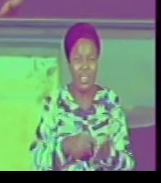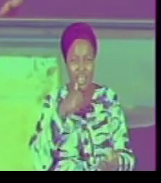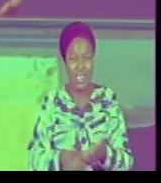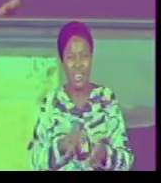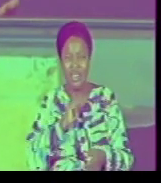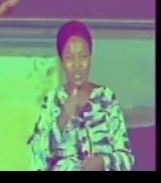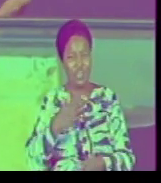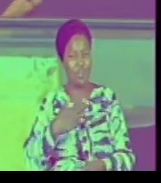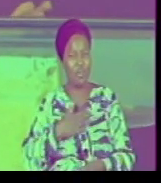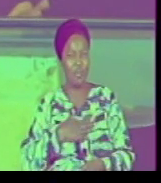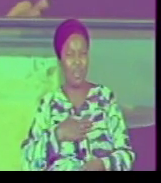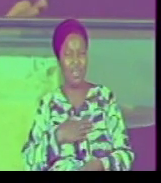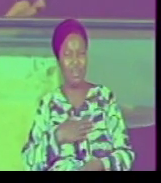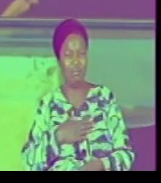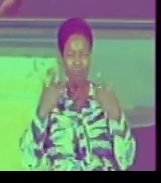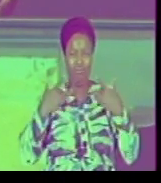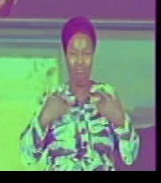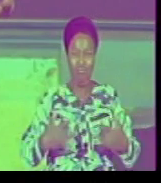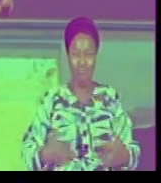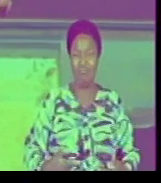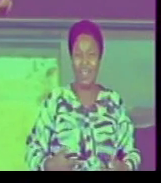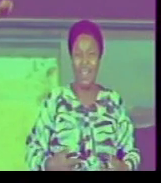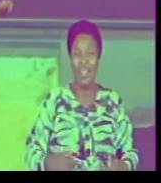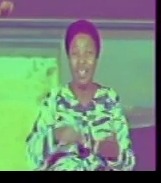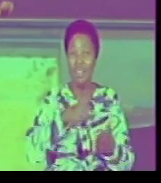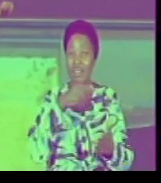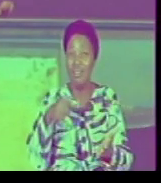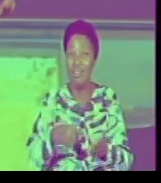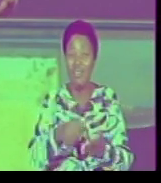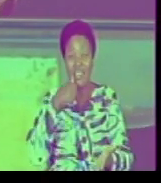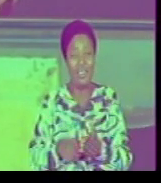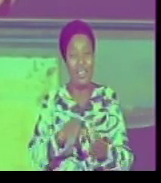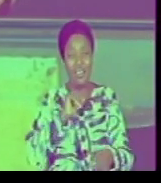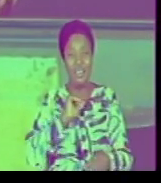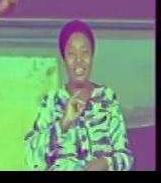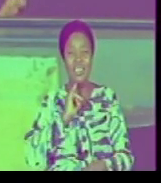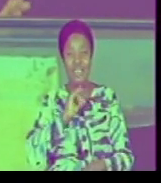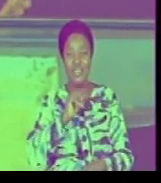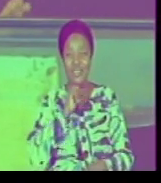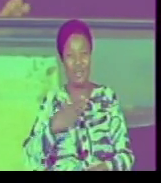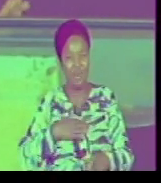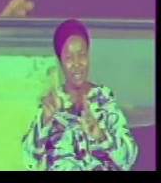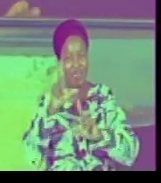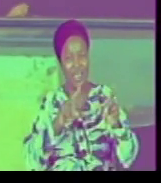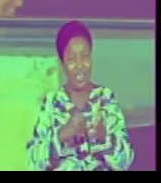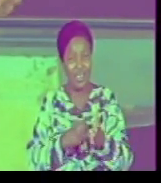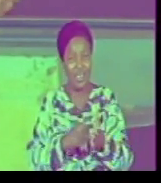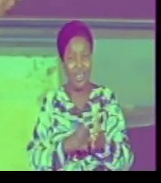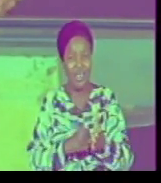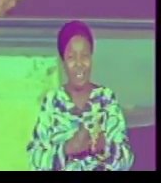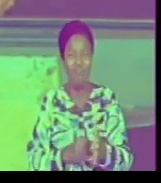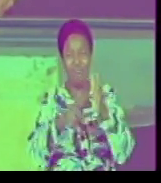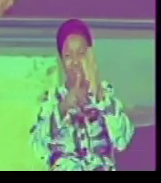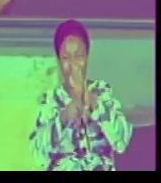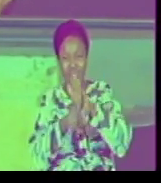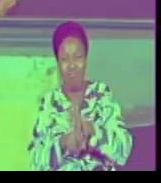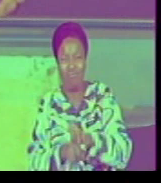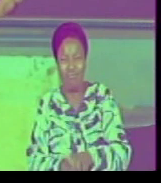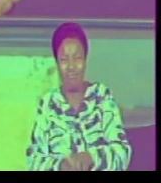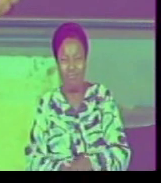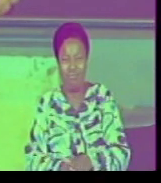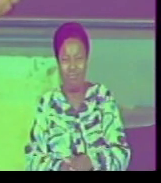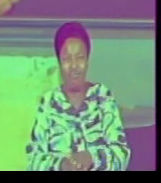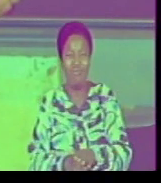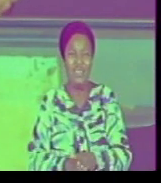Dejection, look at this. This parcel is not mine. Depression, look at this. This parcel is not